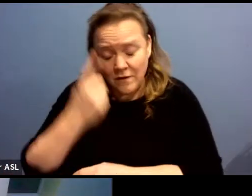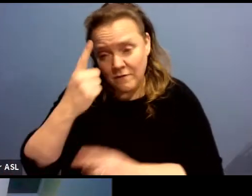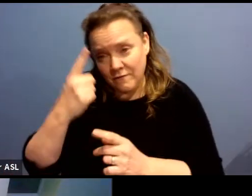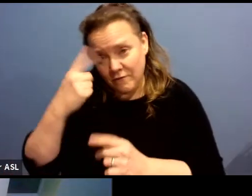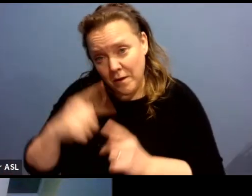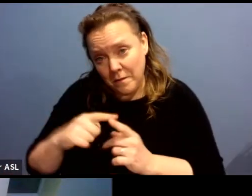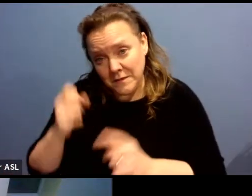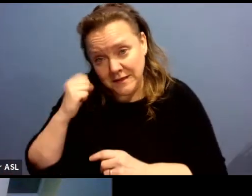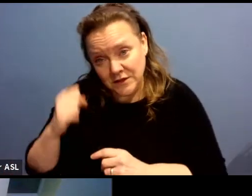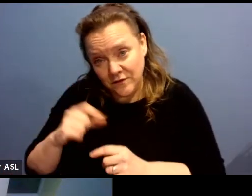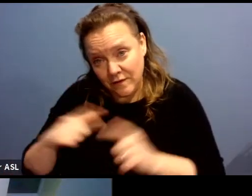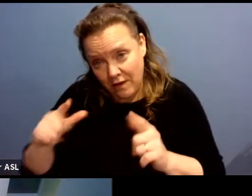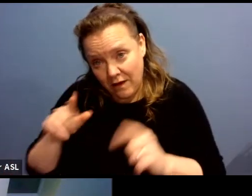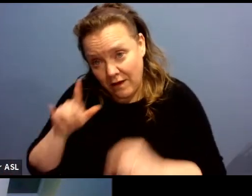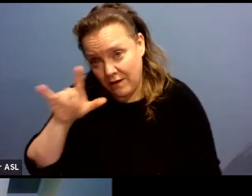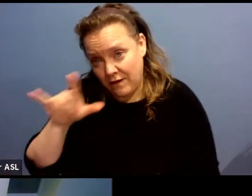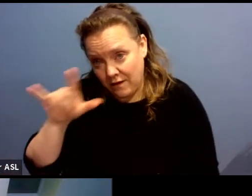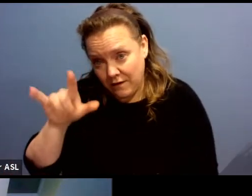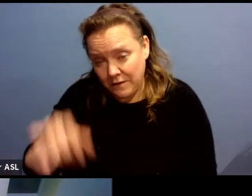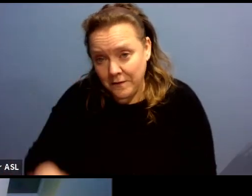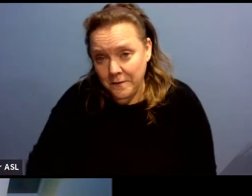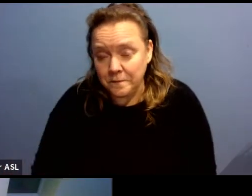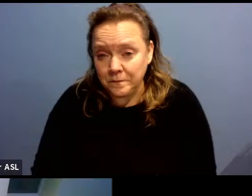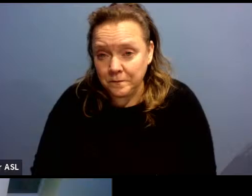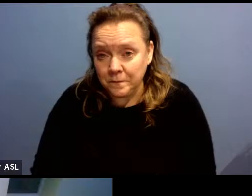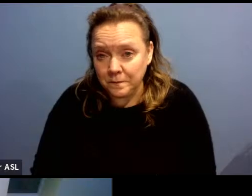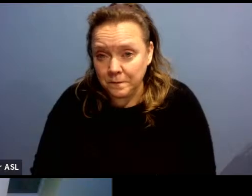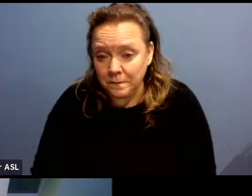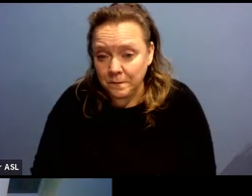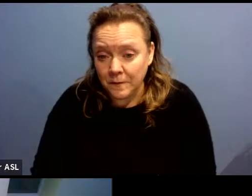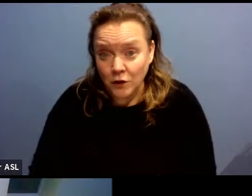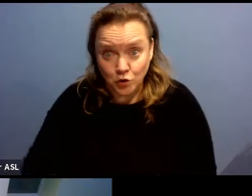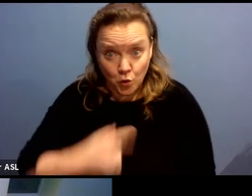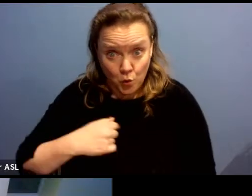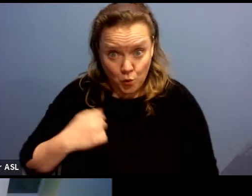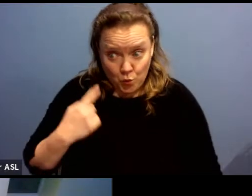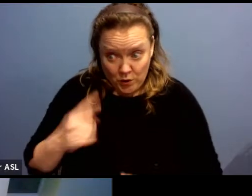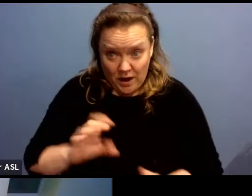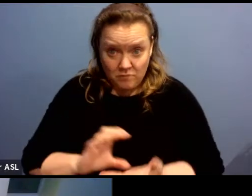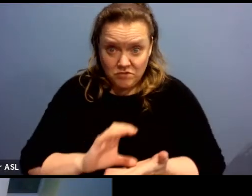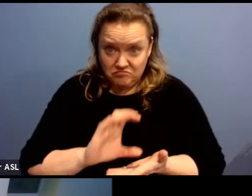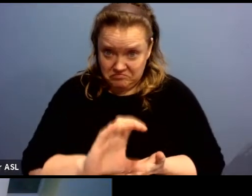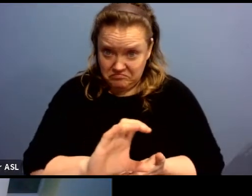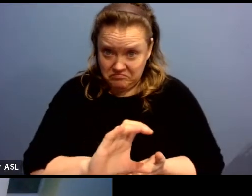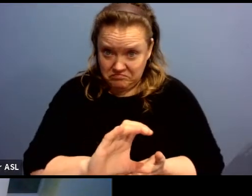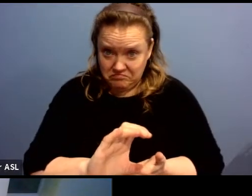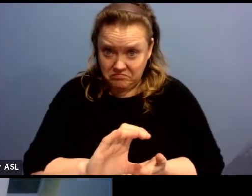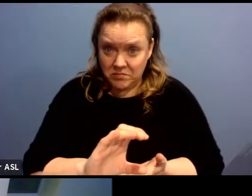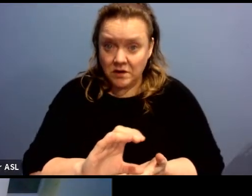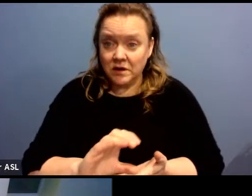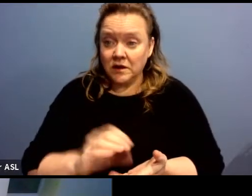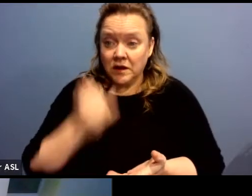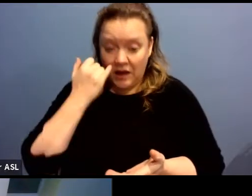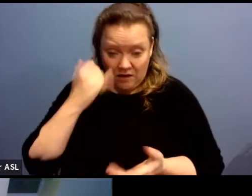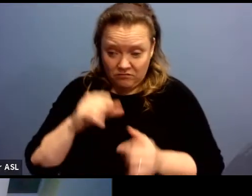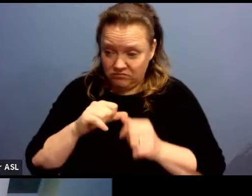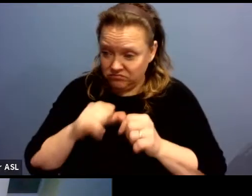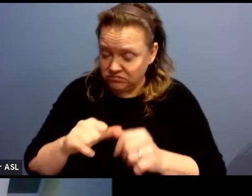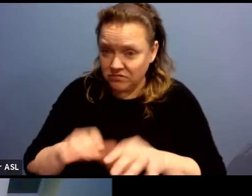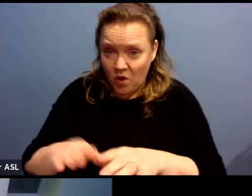Our investments that we made to bring Metro to Loudoun will reap benefits to localities and to the